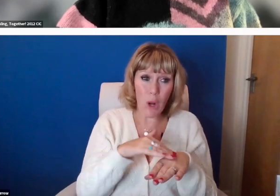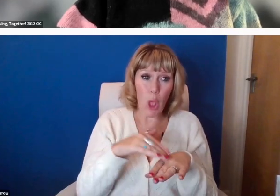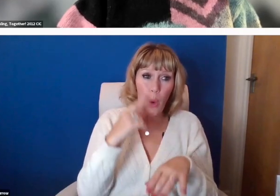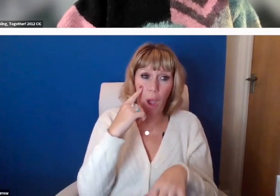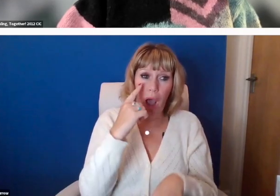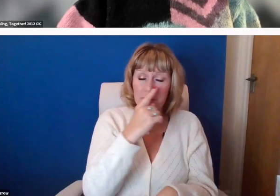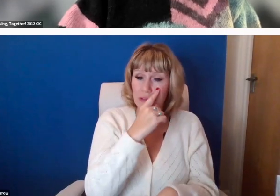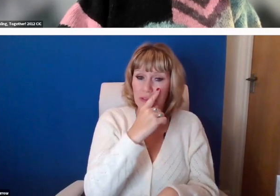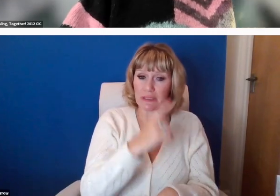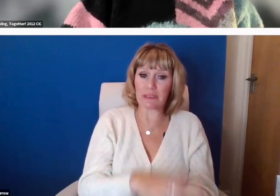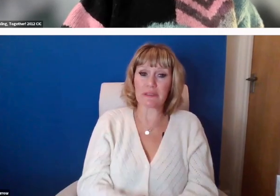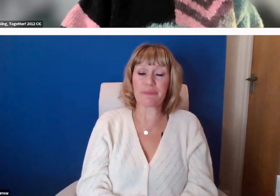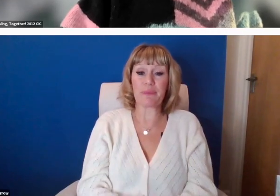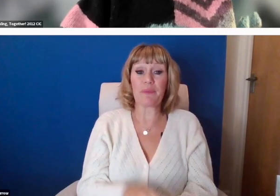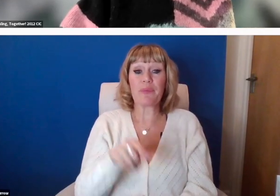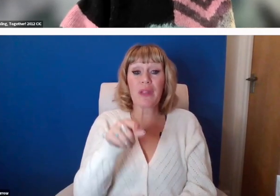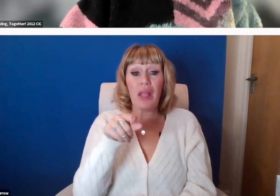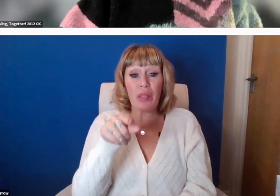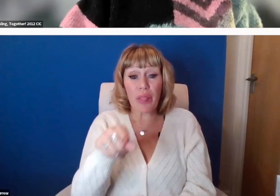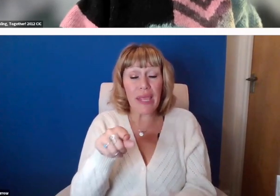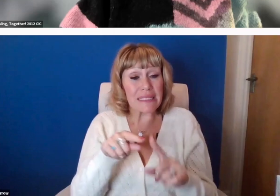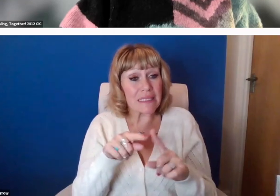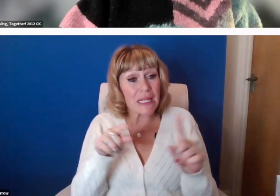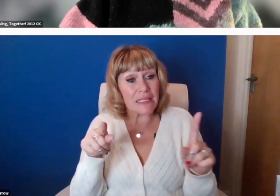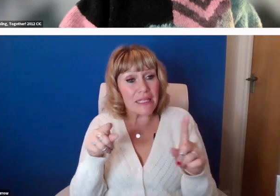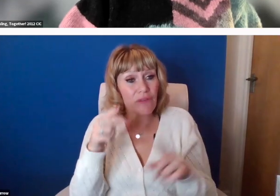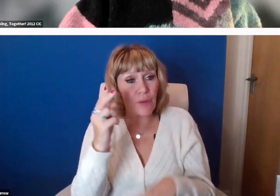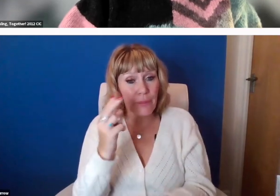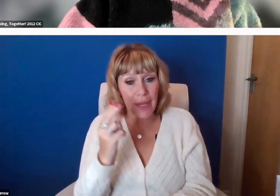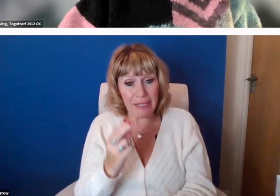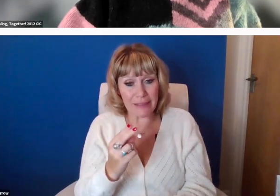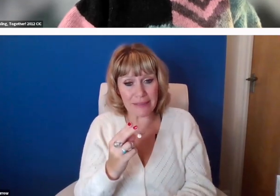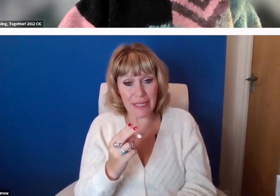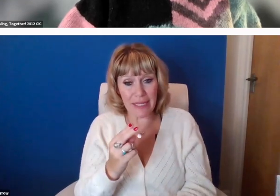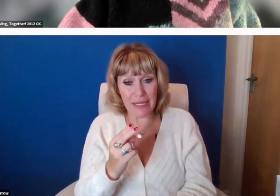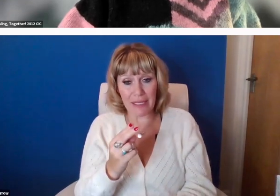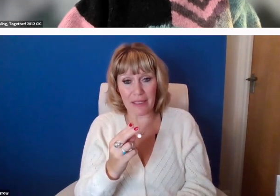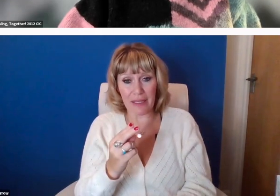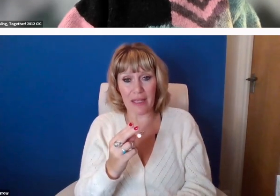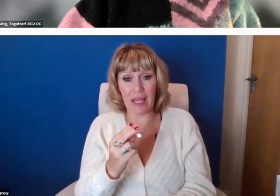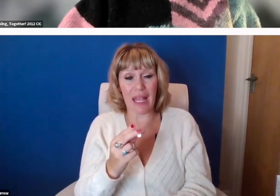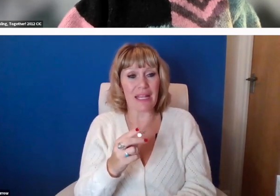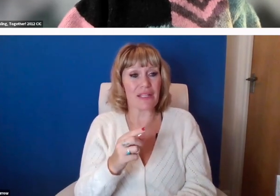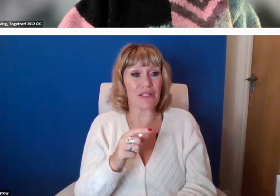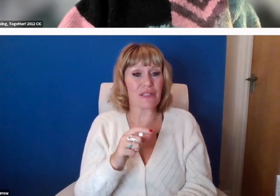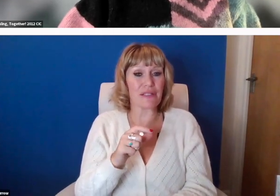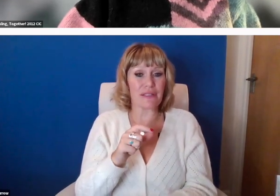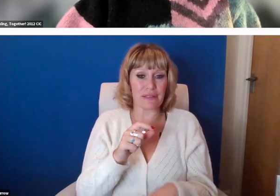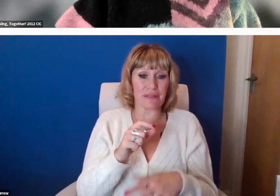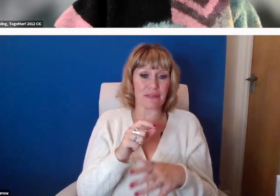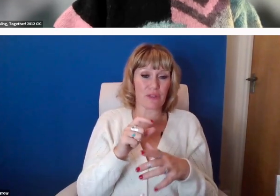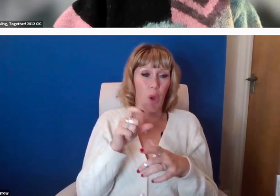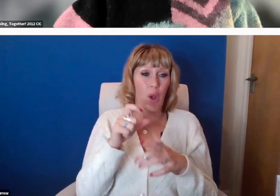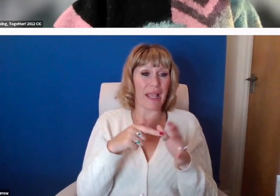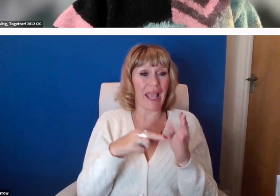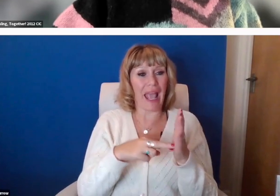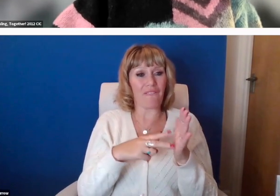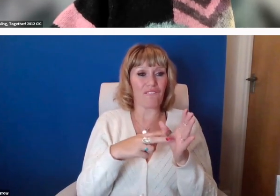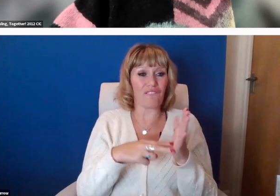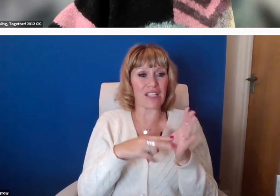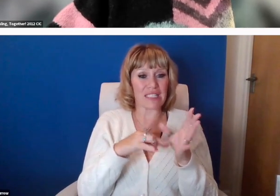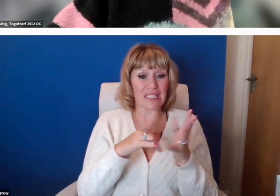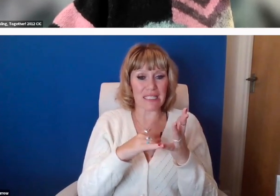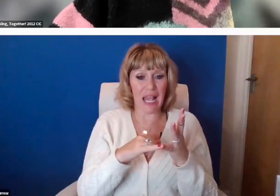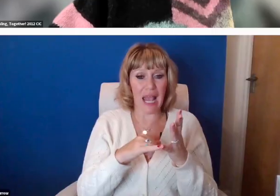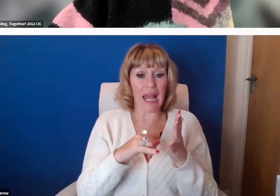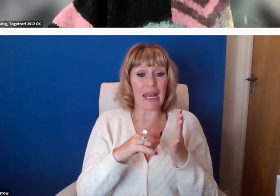And this is another painting. It's 2026, acrylics on canvas, Louise Sellers, Stuck in the Sand. It's a